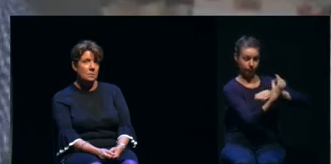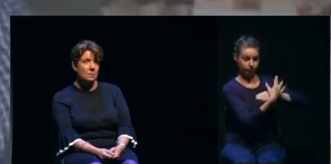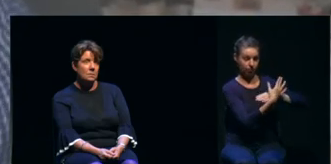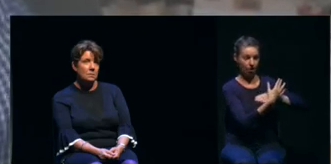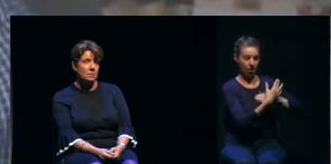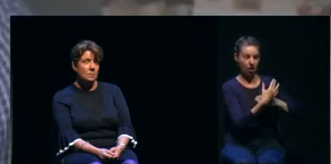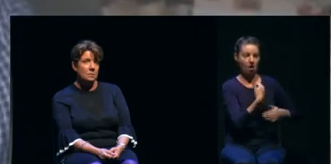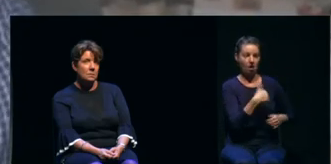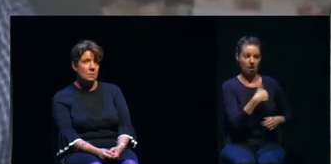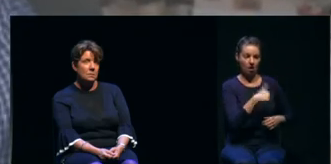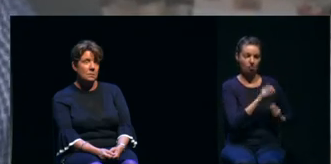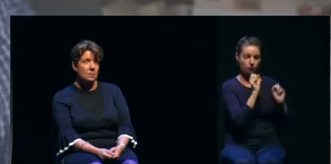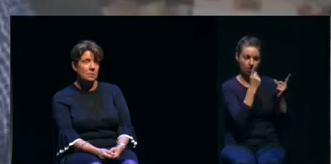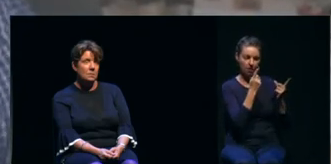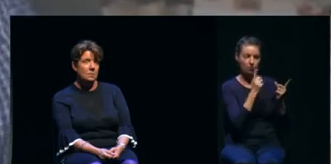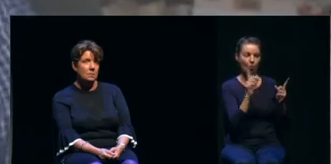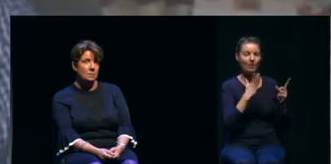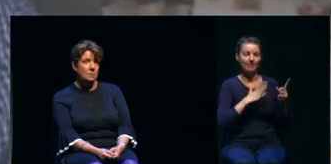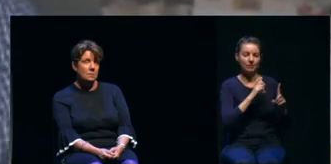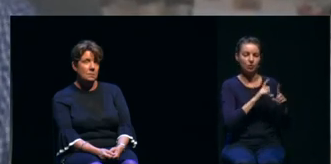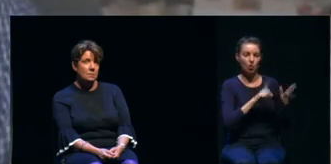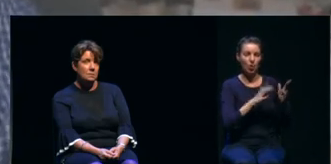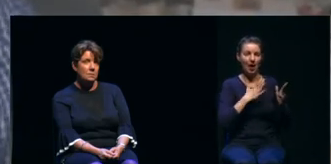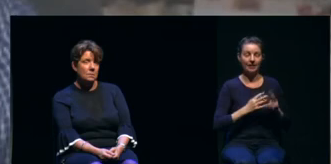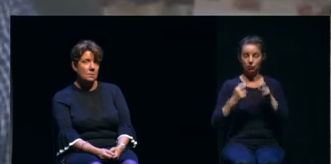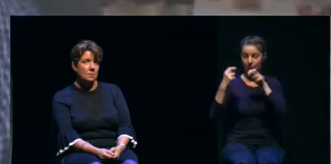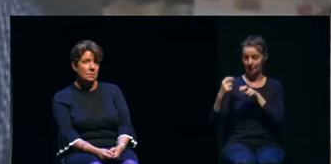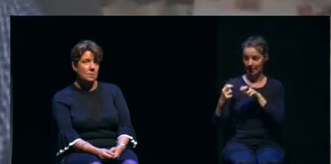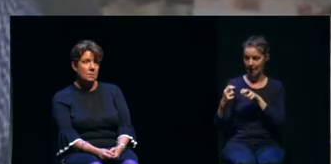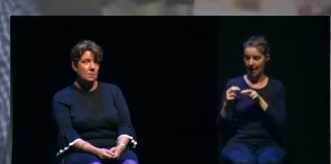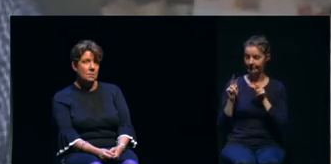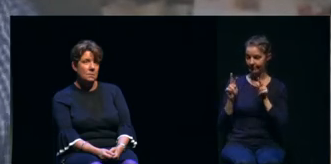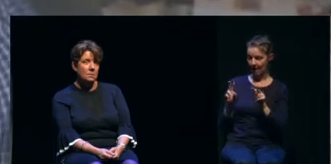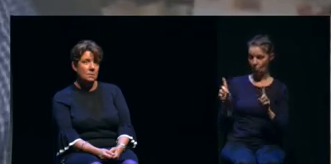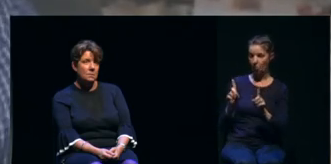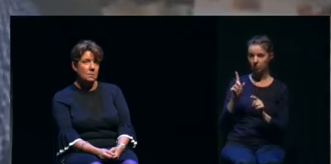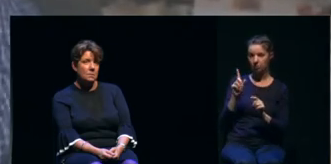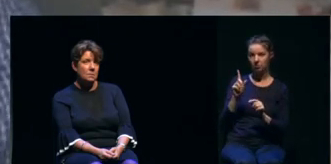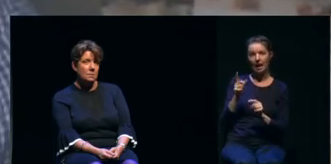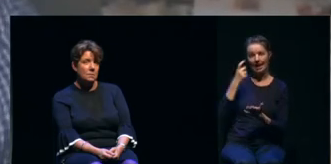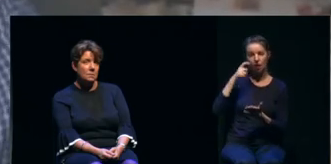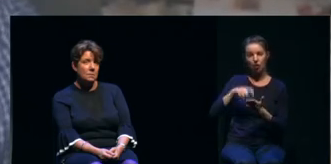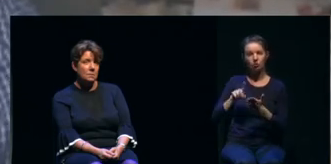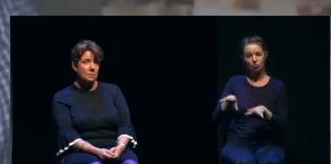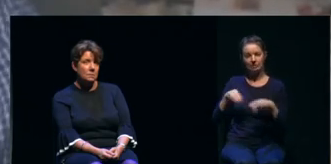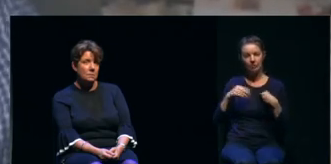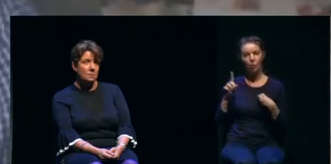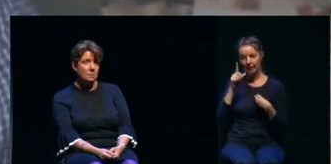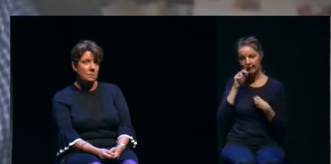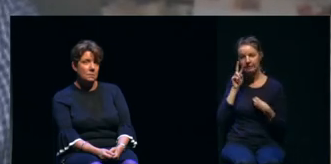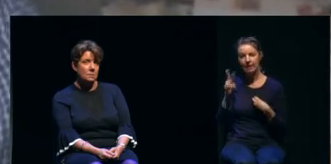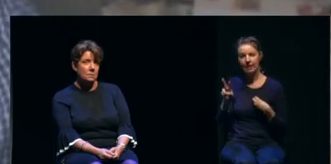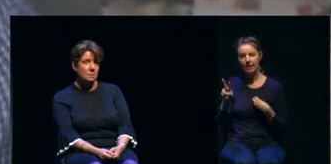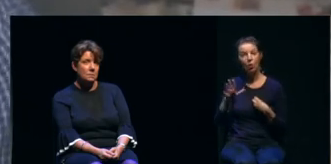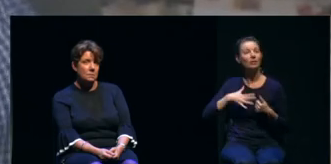must do with a child who has a mental illness. You have to say what you see, acknowledge what is in the room. We will do everything we can to not admit our